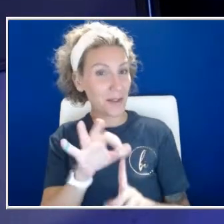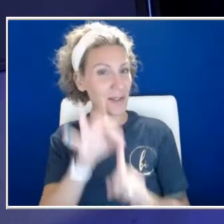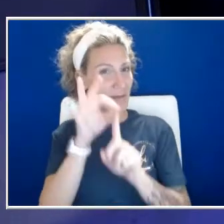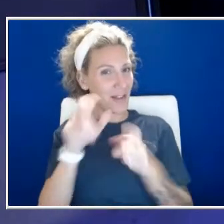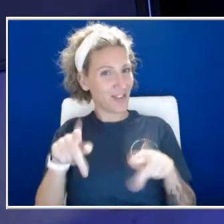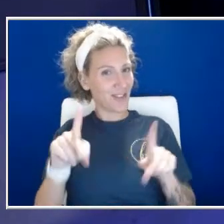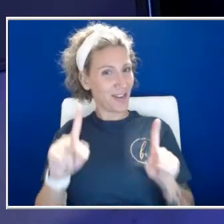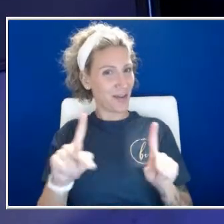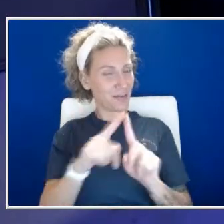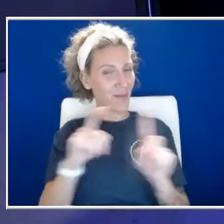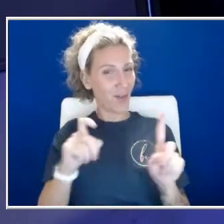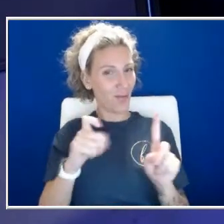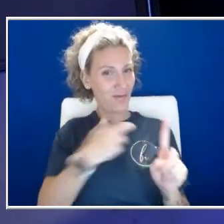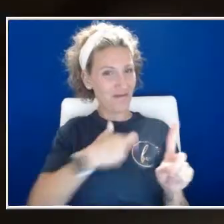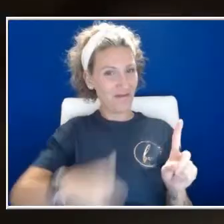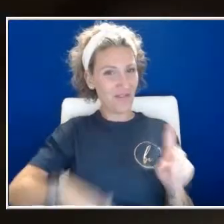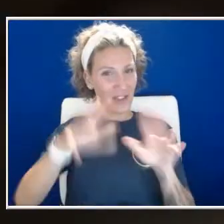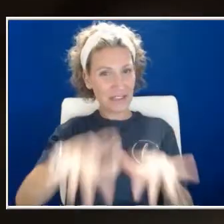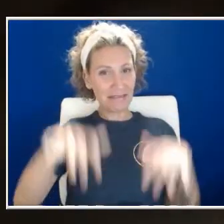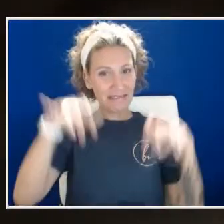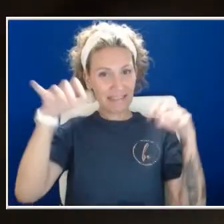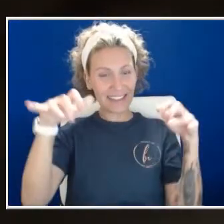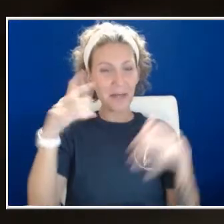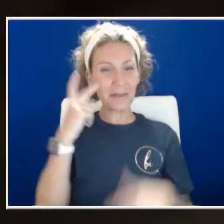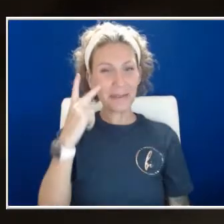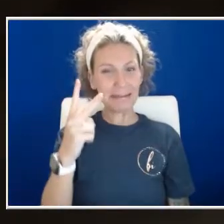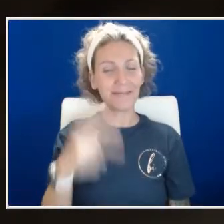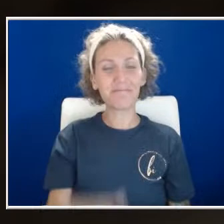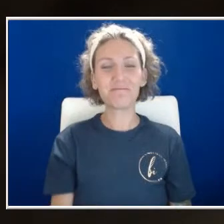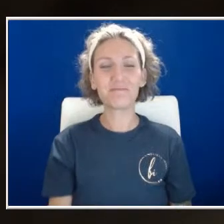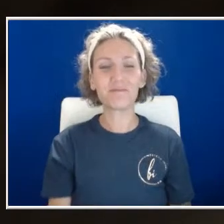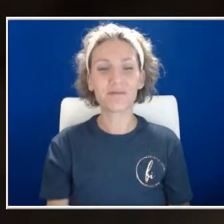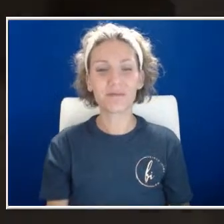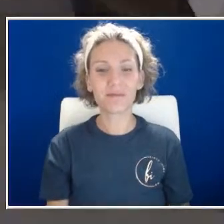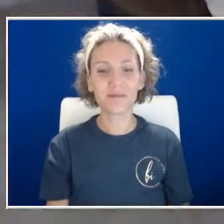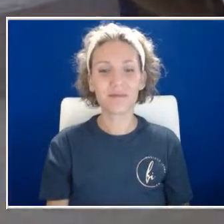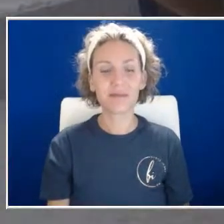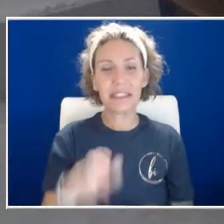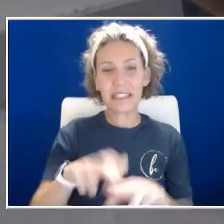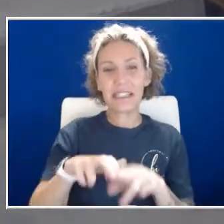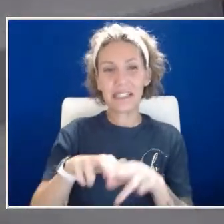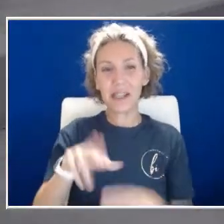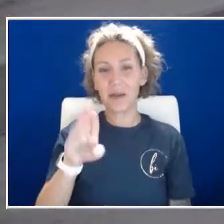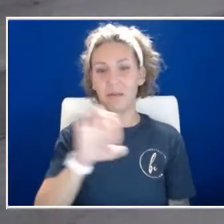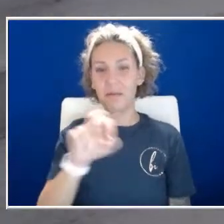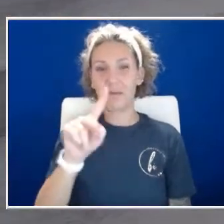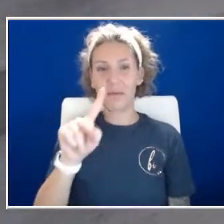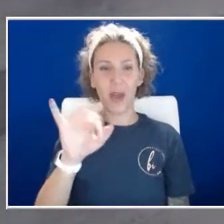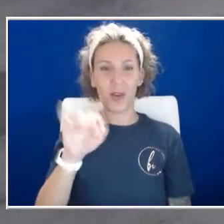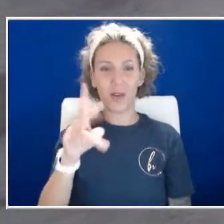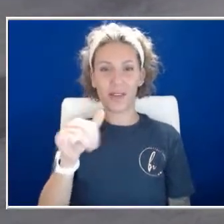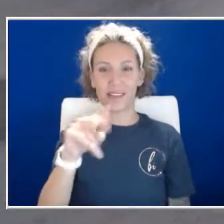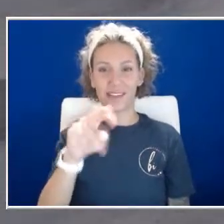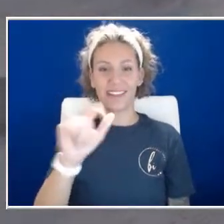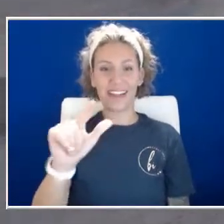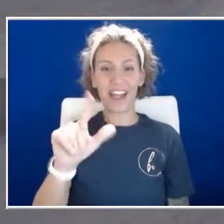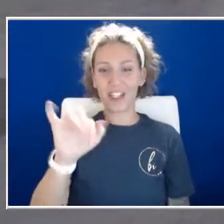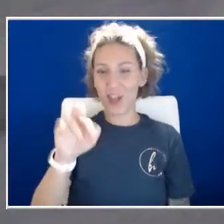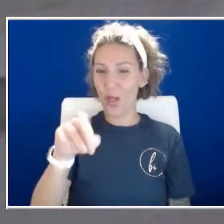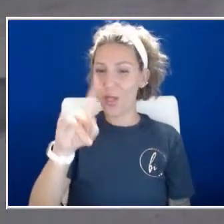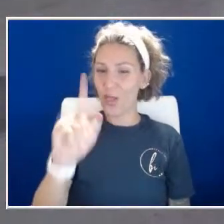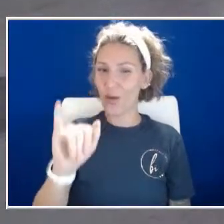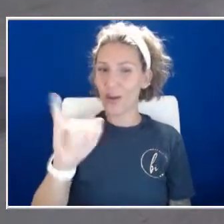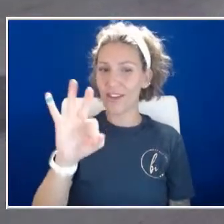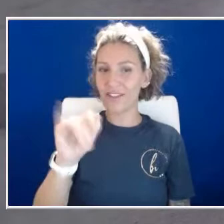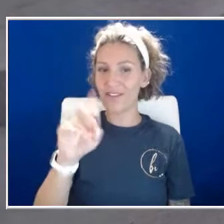Kauffman Stadium. Let's take a look at that. Sitting in the Buck O'Neill Legacy seat tonight is Lori Finnerty. Lori is a stroke survivor